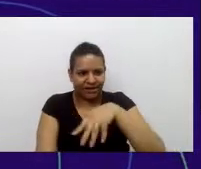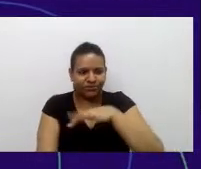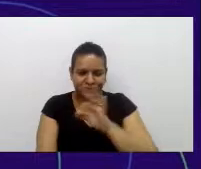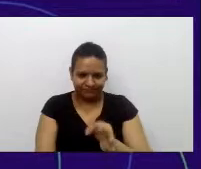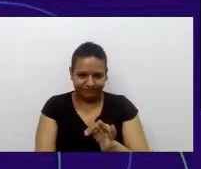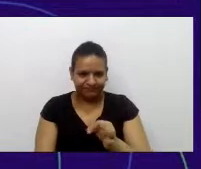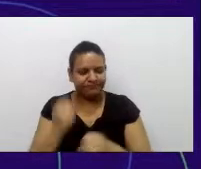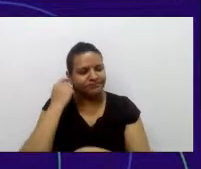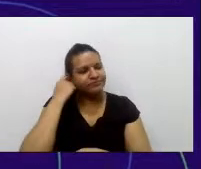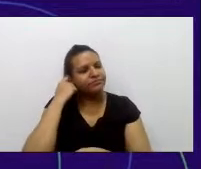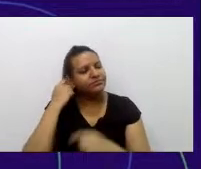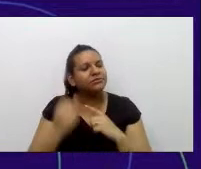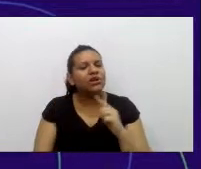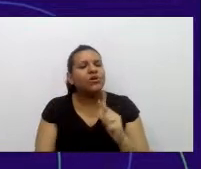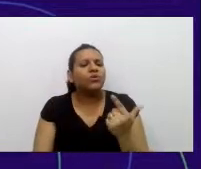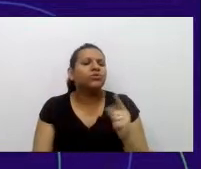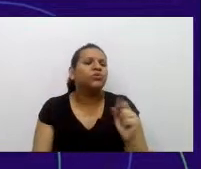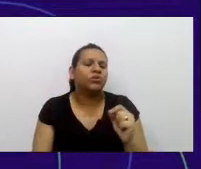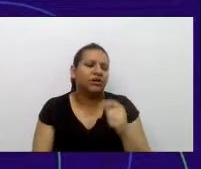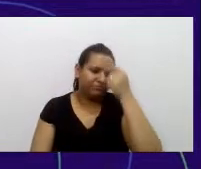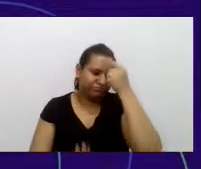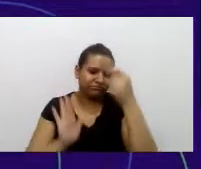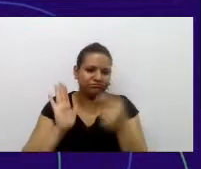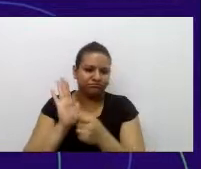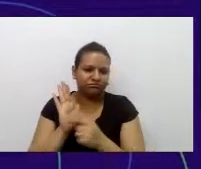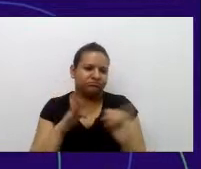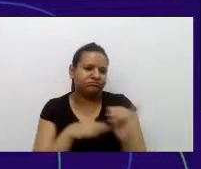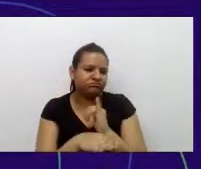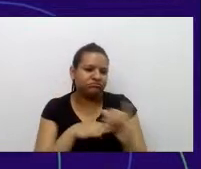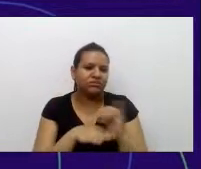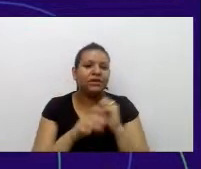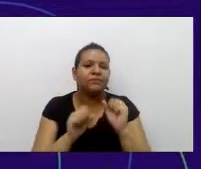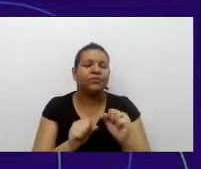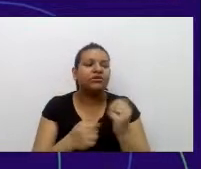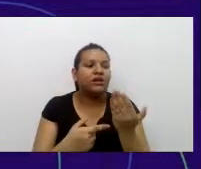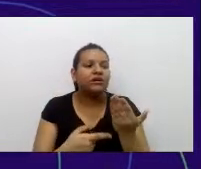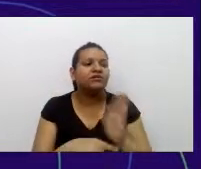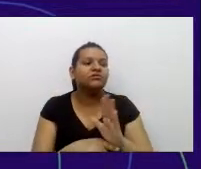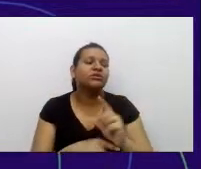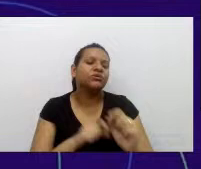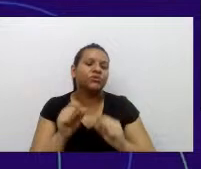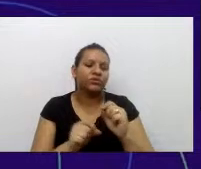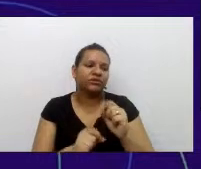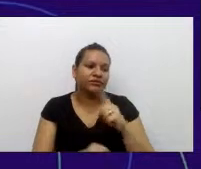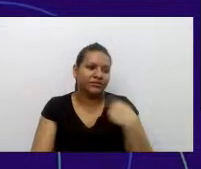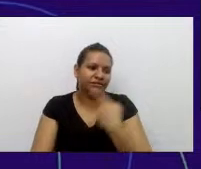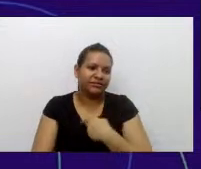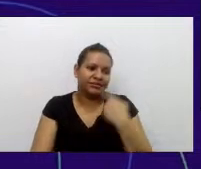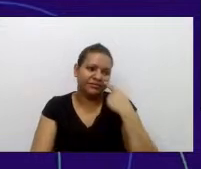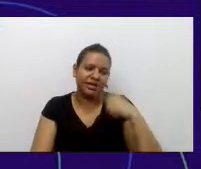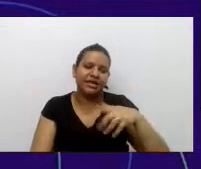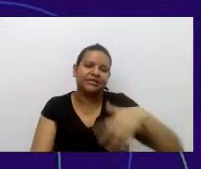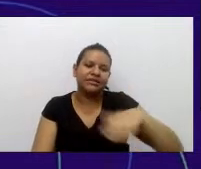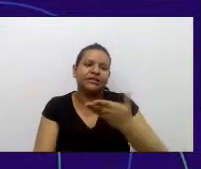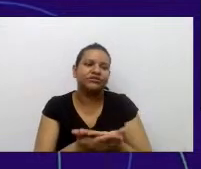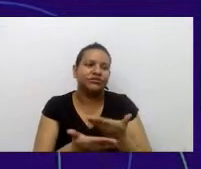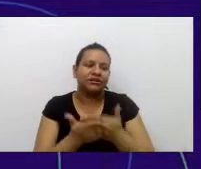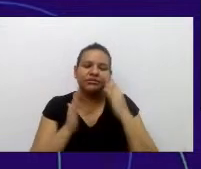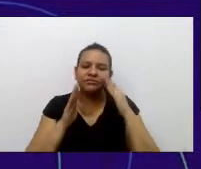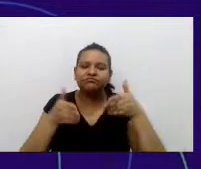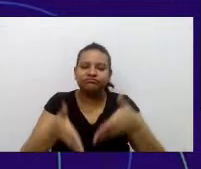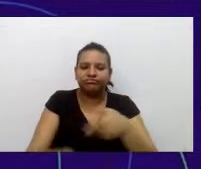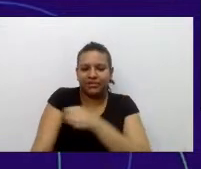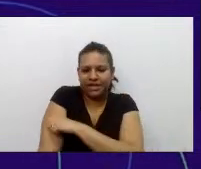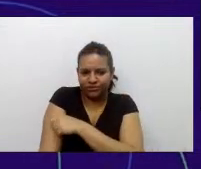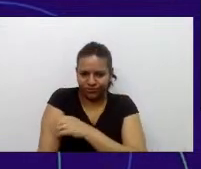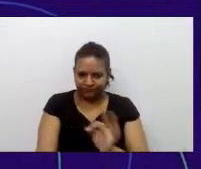tools can be a trusted aid in what we call the learner-centered classroom, right? Where the focus is not on us, is